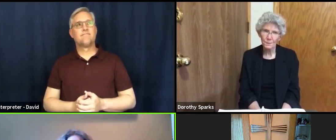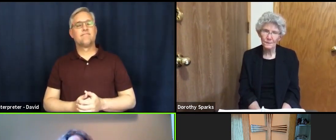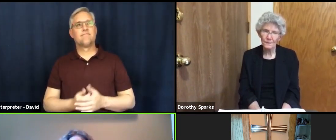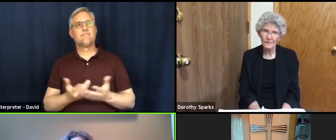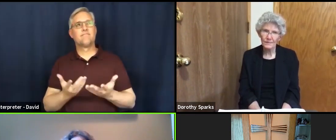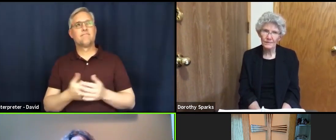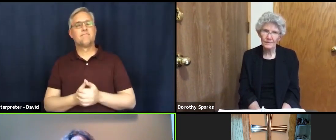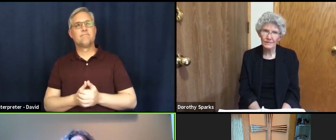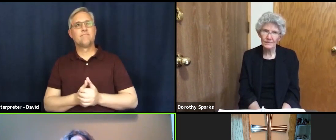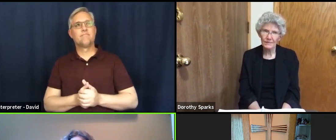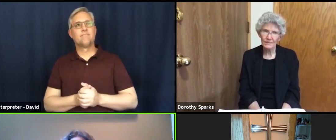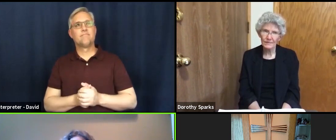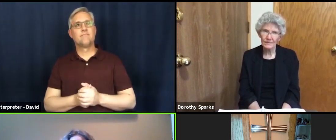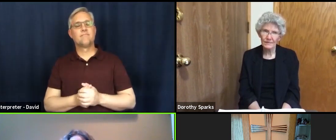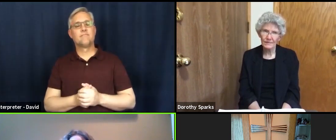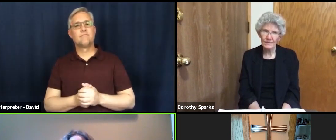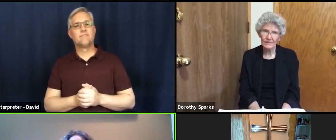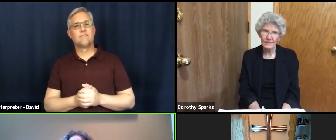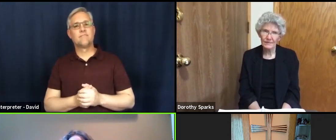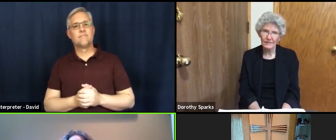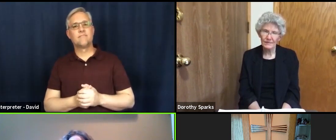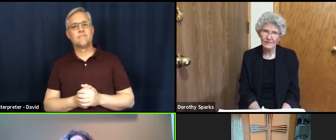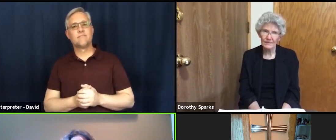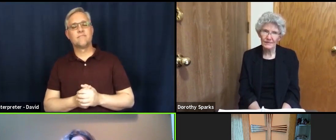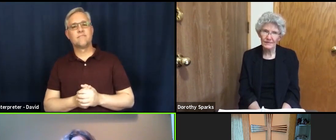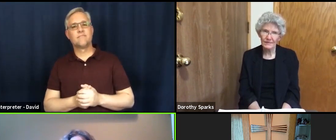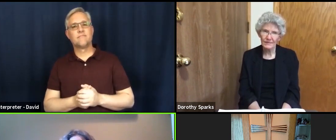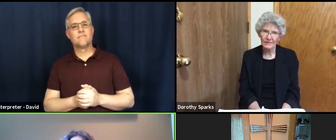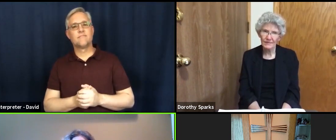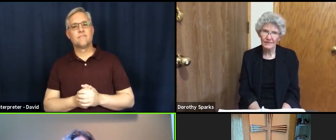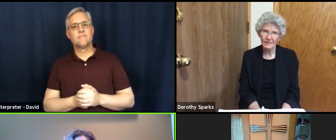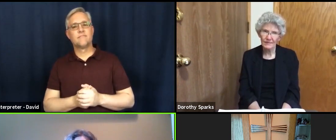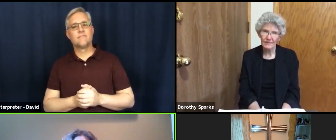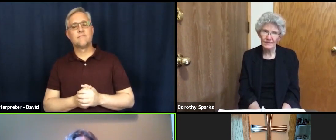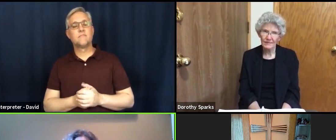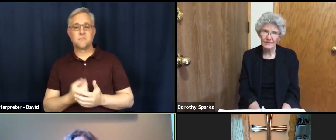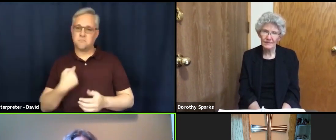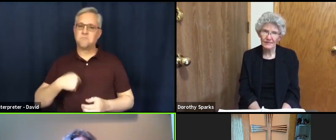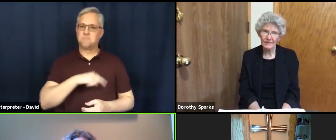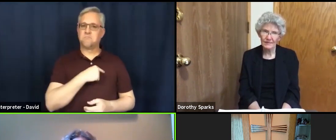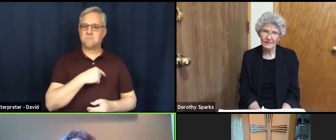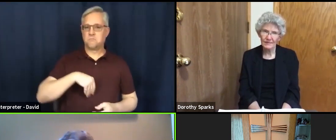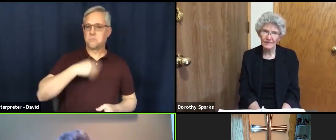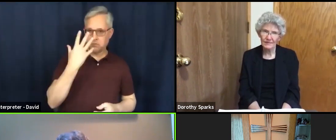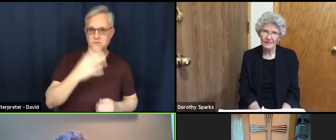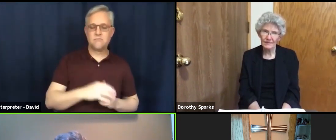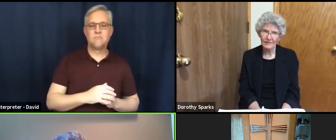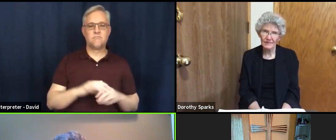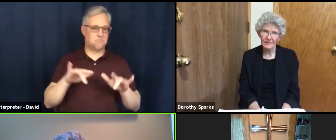the color of skin affects what we as light-skinned people do